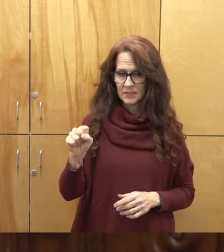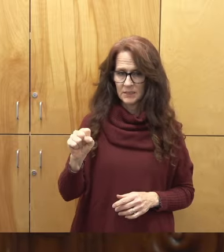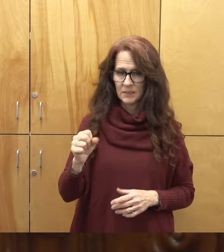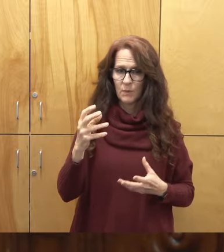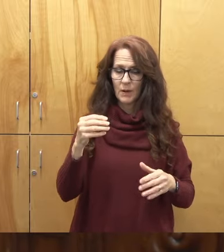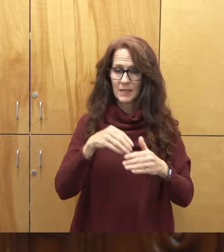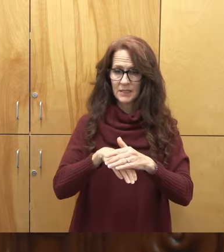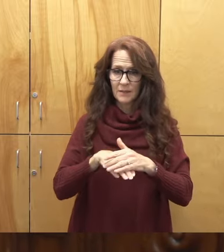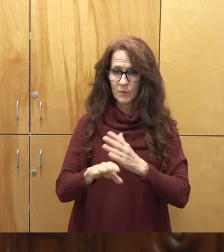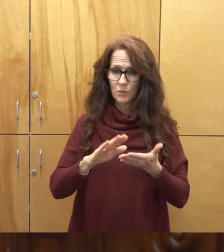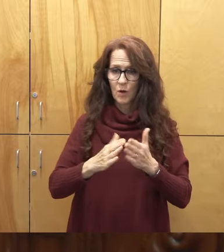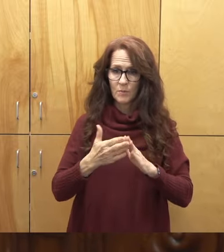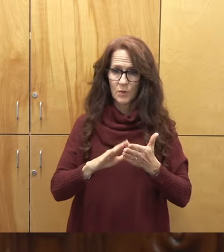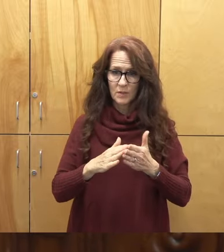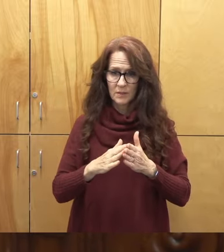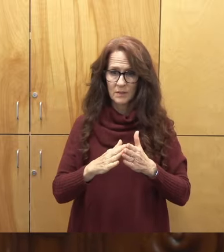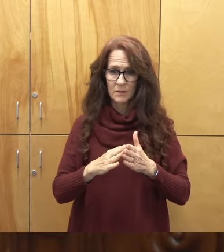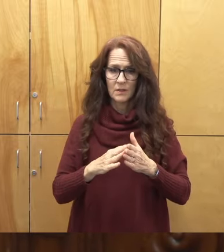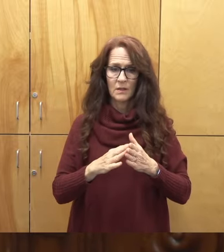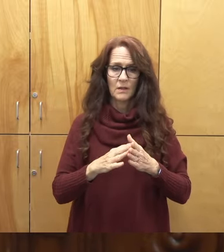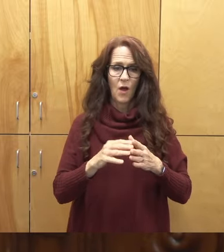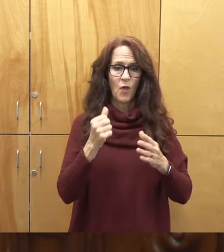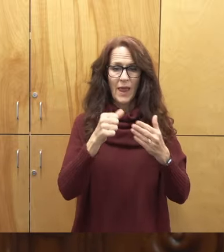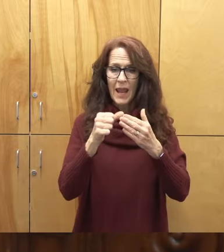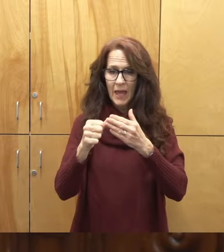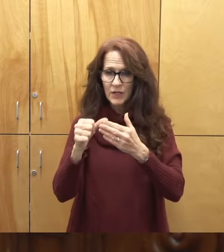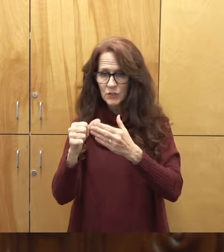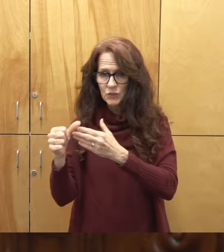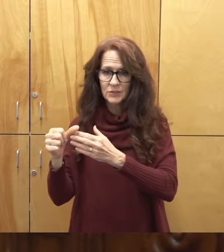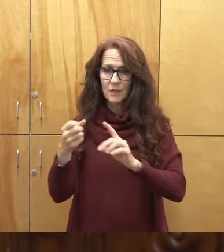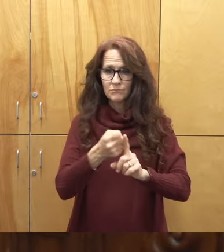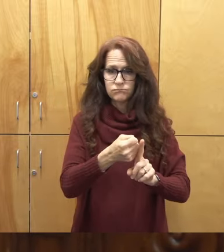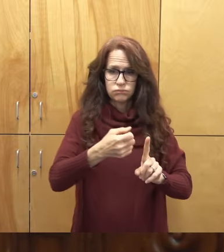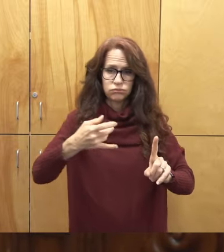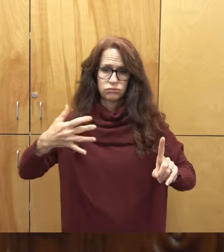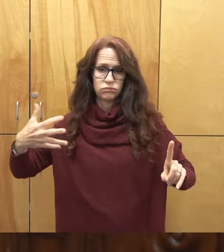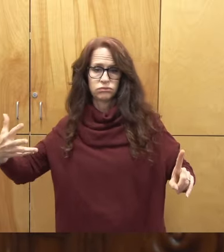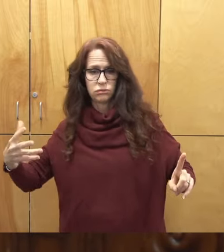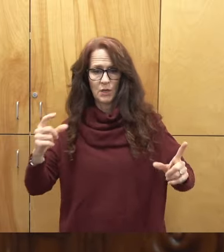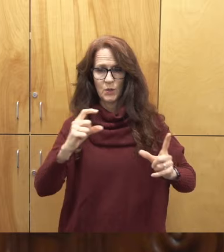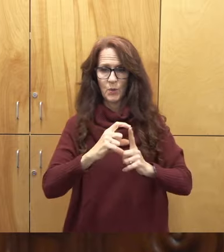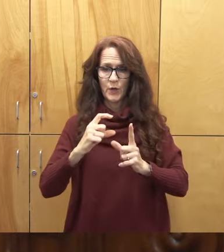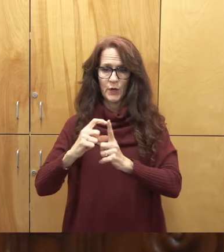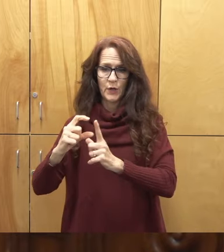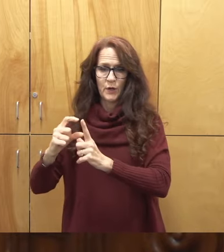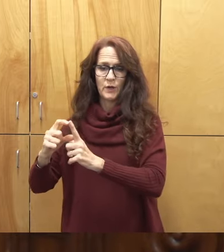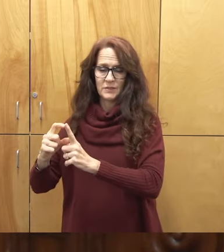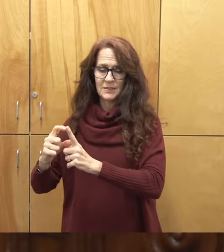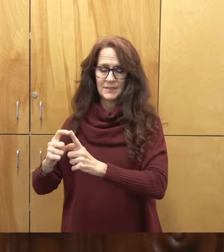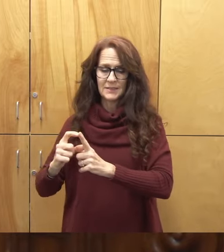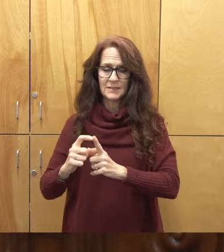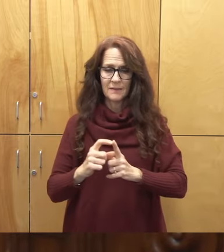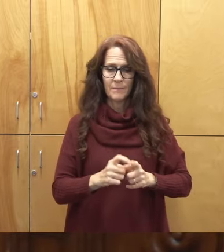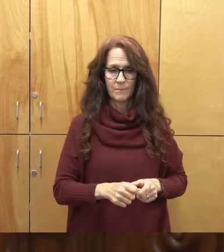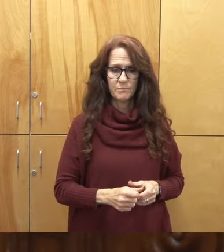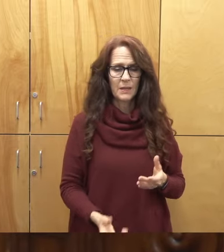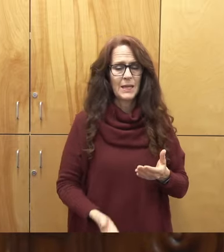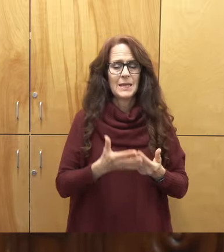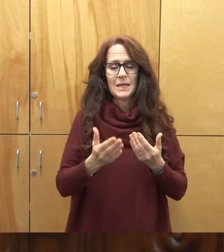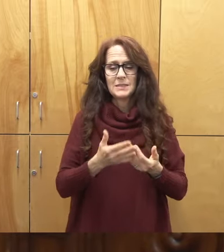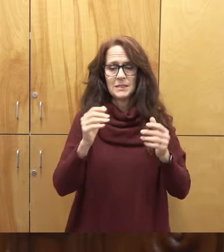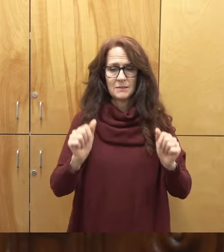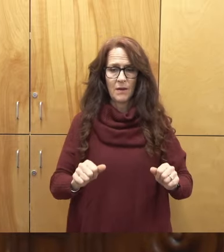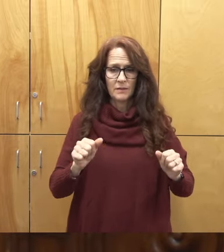our community partners, parents, stakeholders, we really need to make it as easy as possible